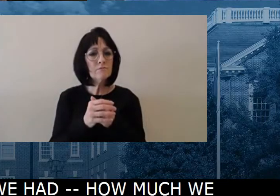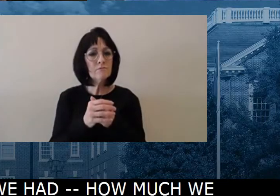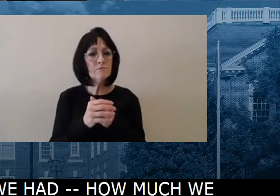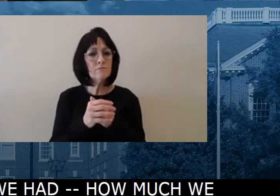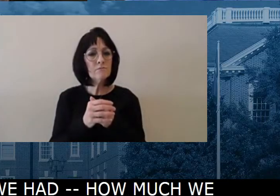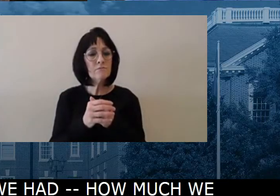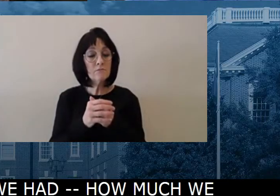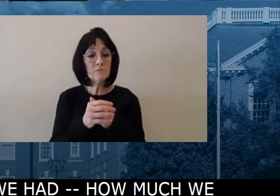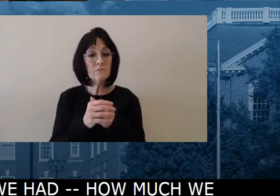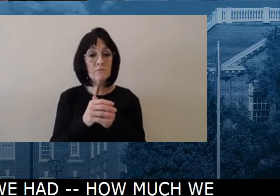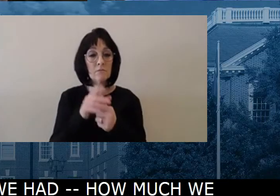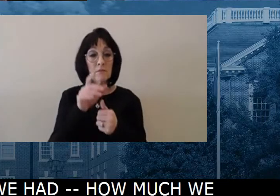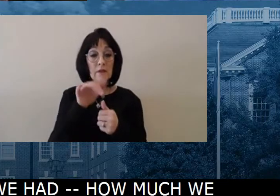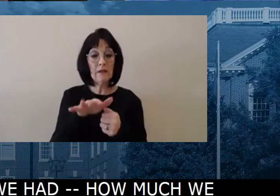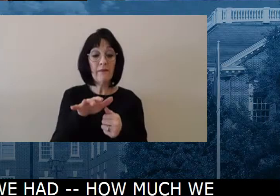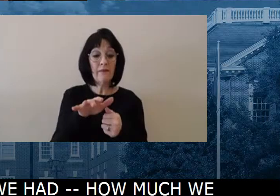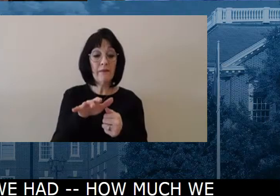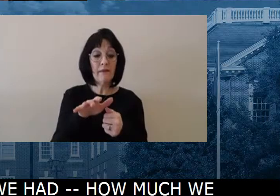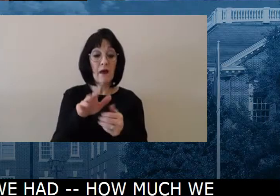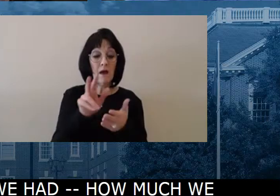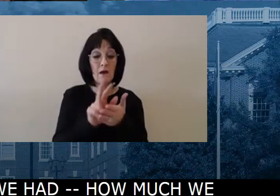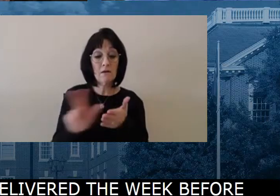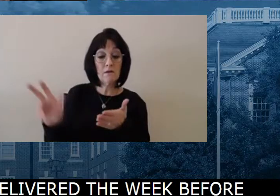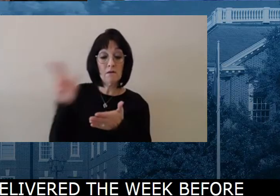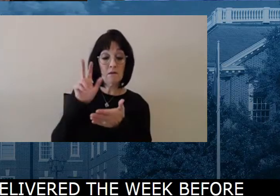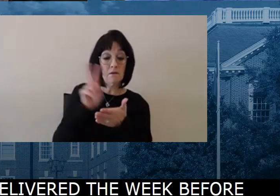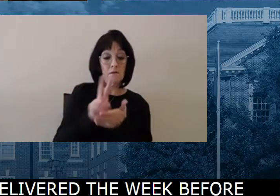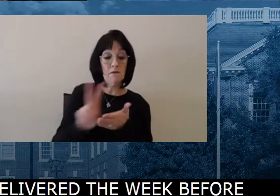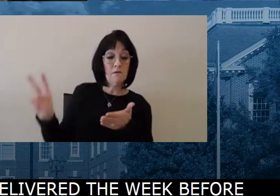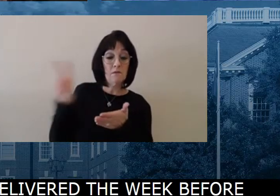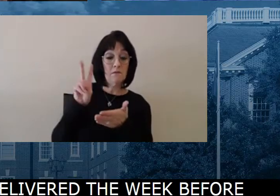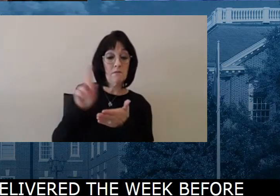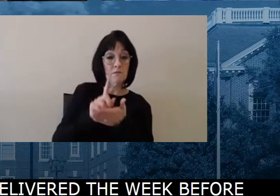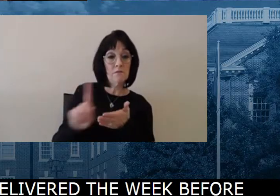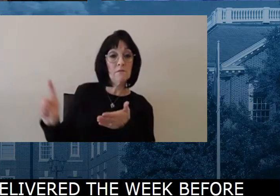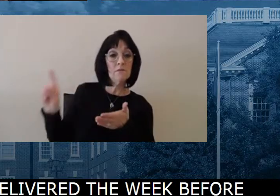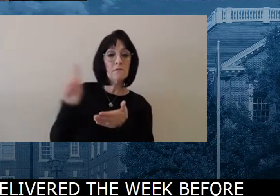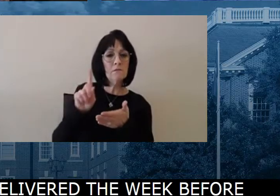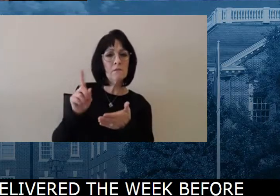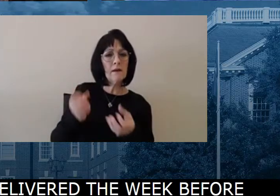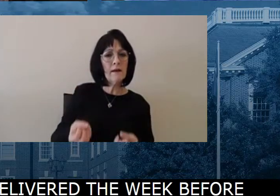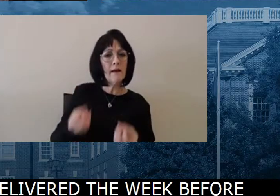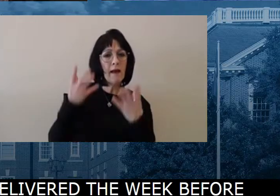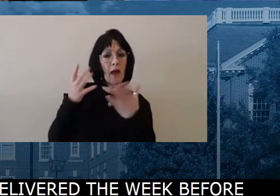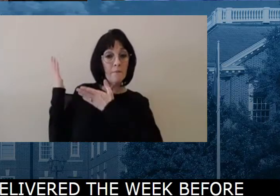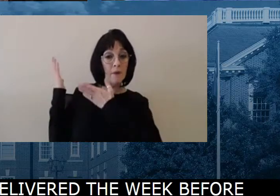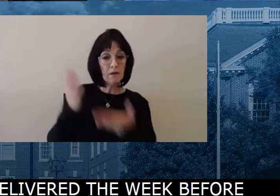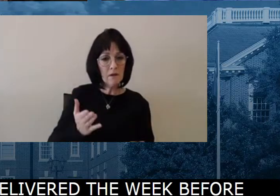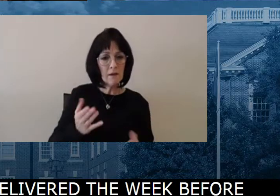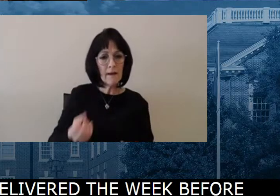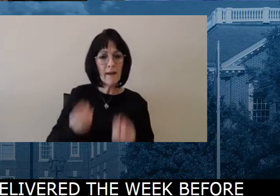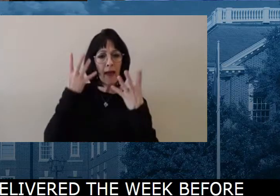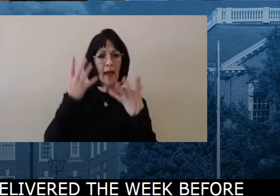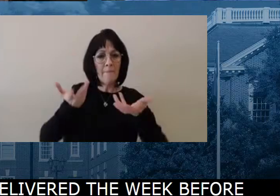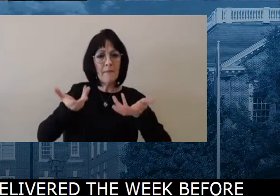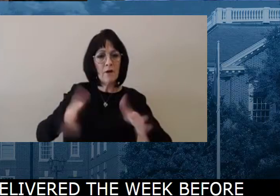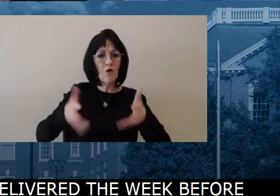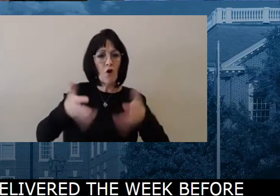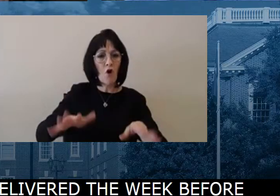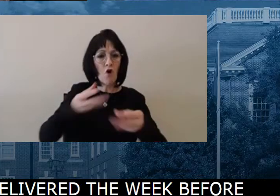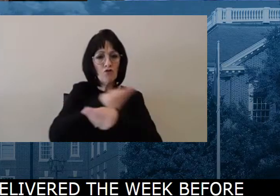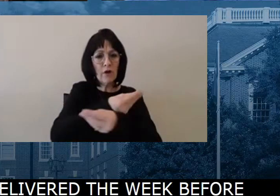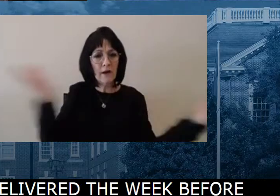week before, because in general it takes about a week to, once the time and what you see on